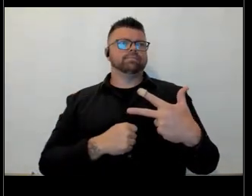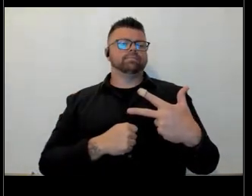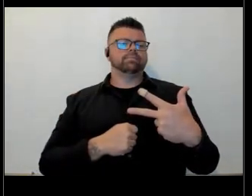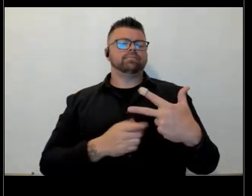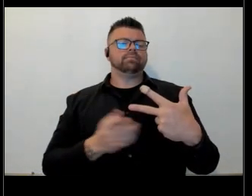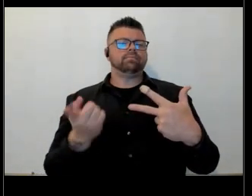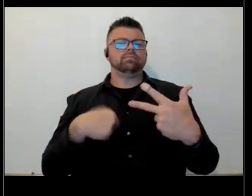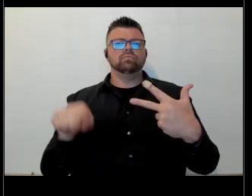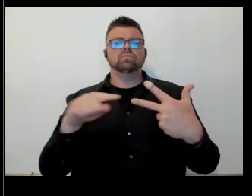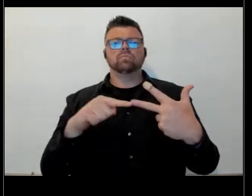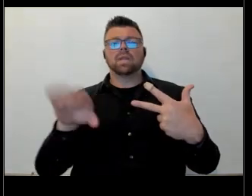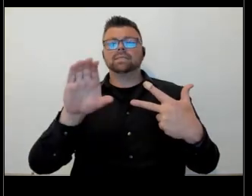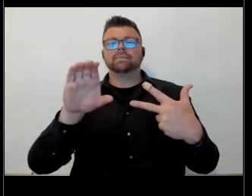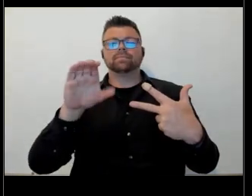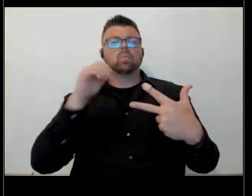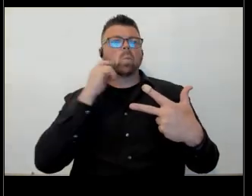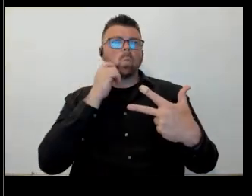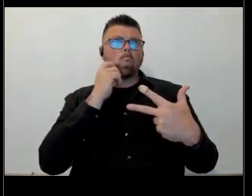A117.1-1986.